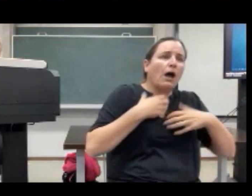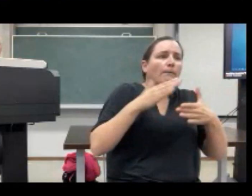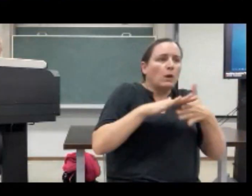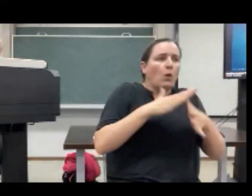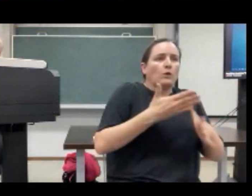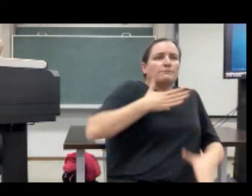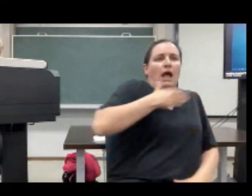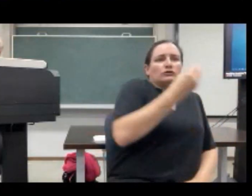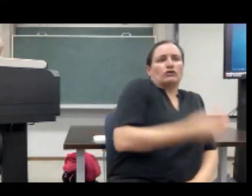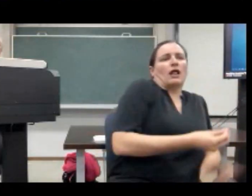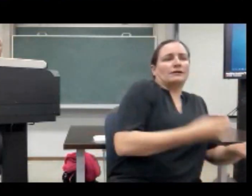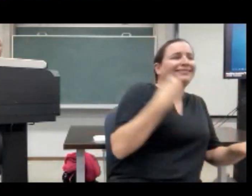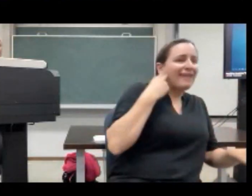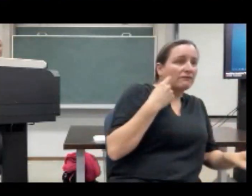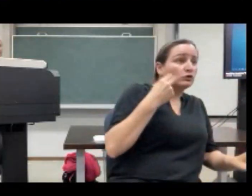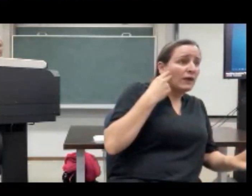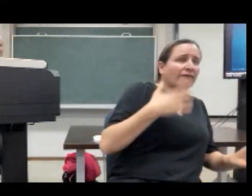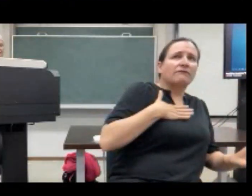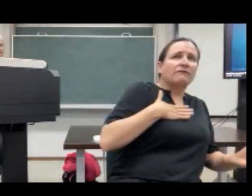young child.